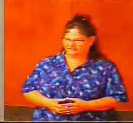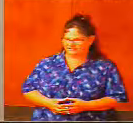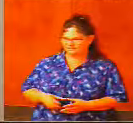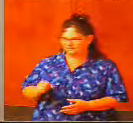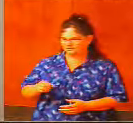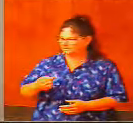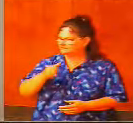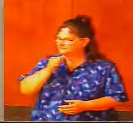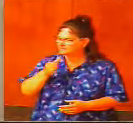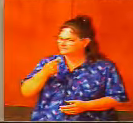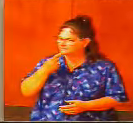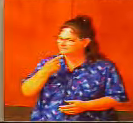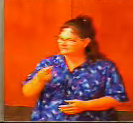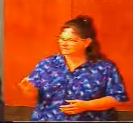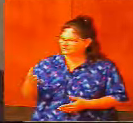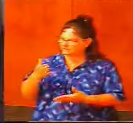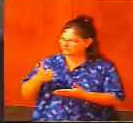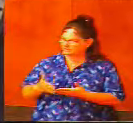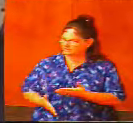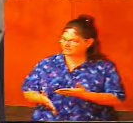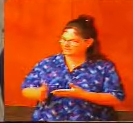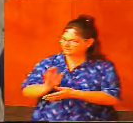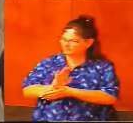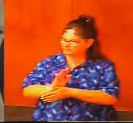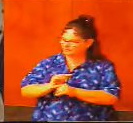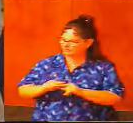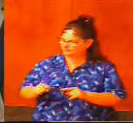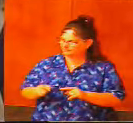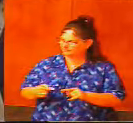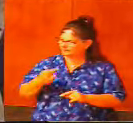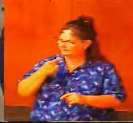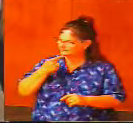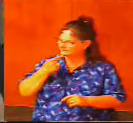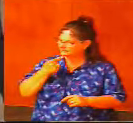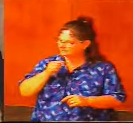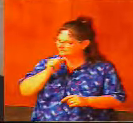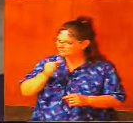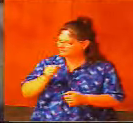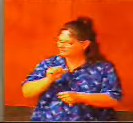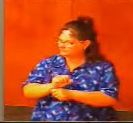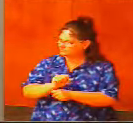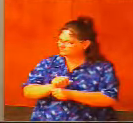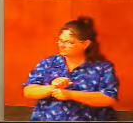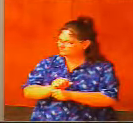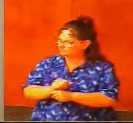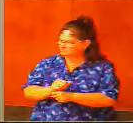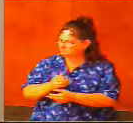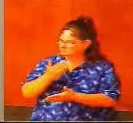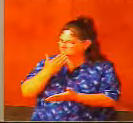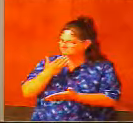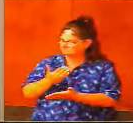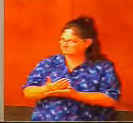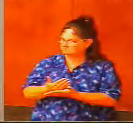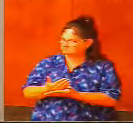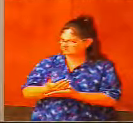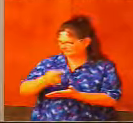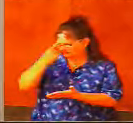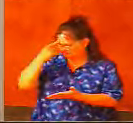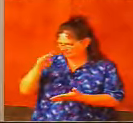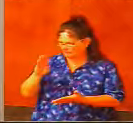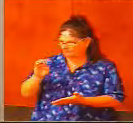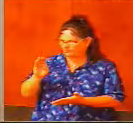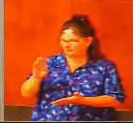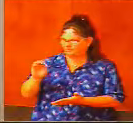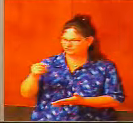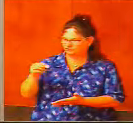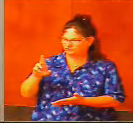So I'll not tell you the ending of the movie, but let me just say it doesn't work out well for Bob Sharkey,